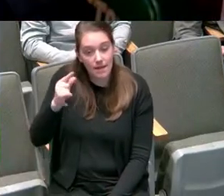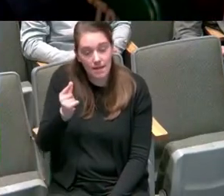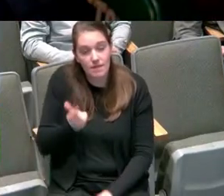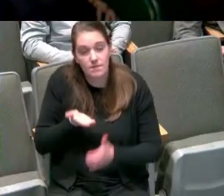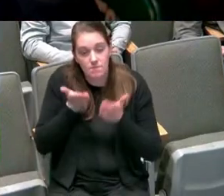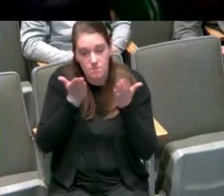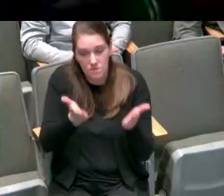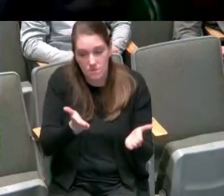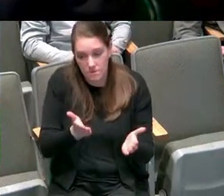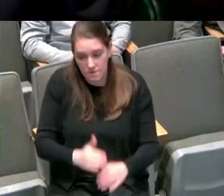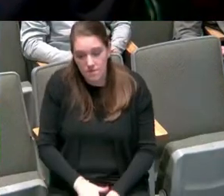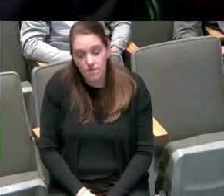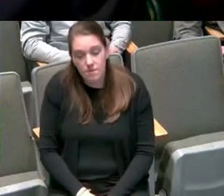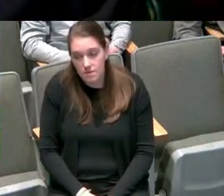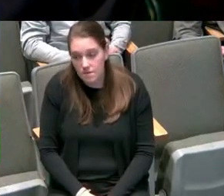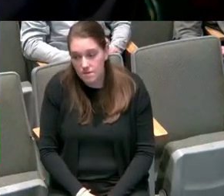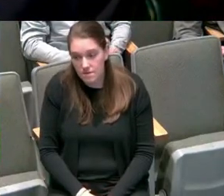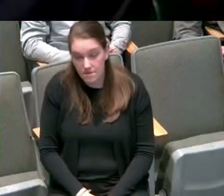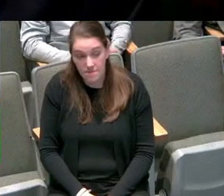recommends approval